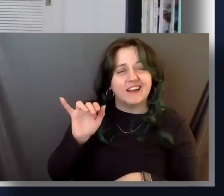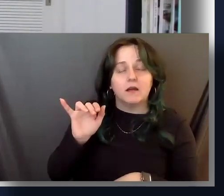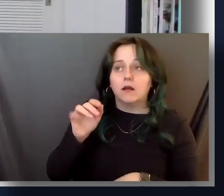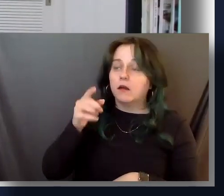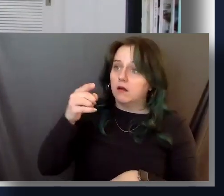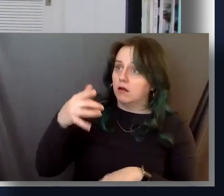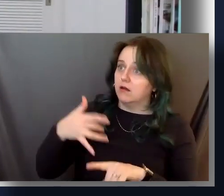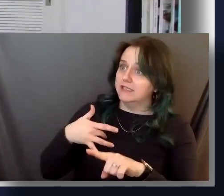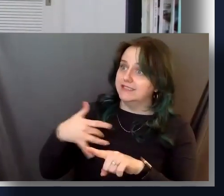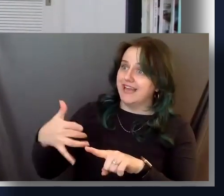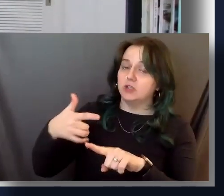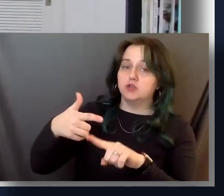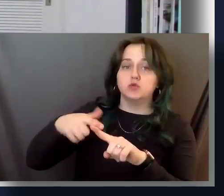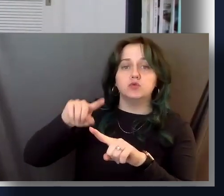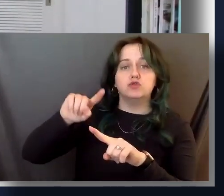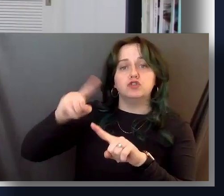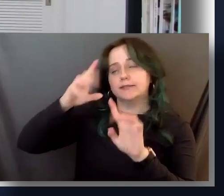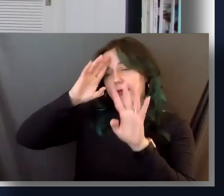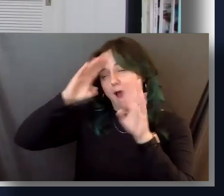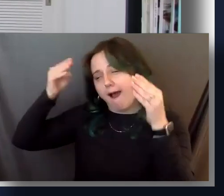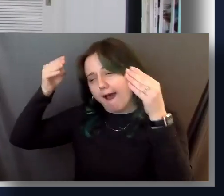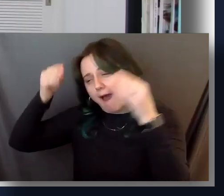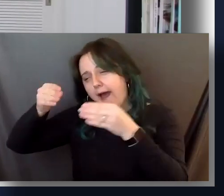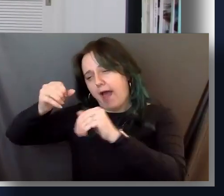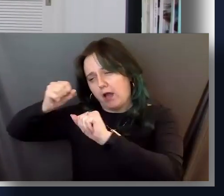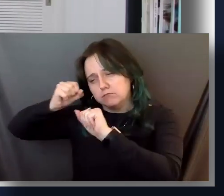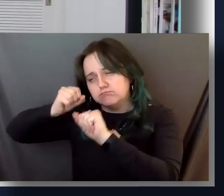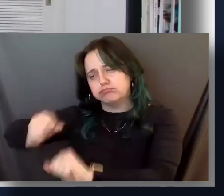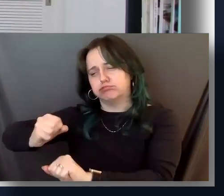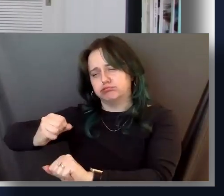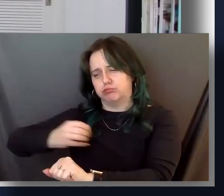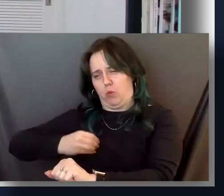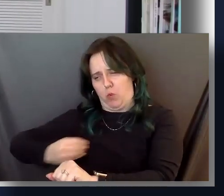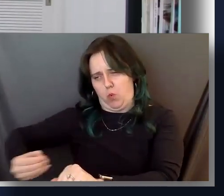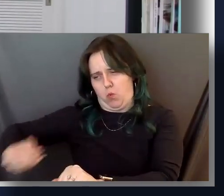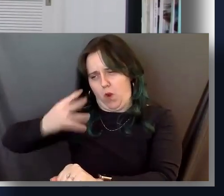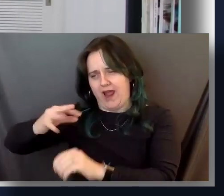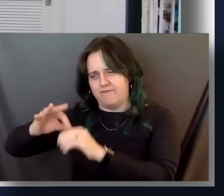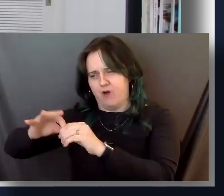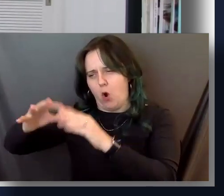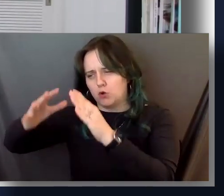platform of catering to a very heavily white